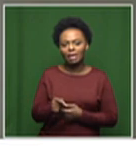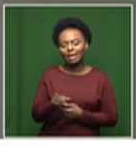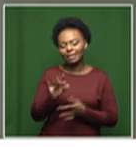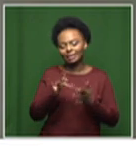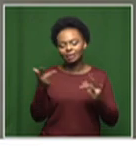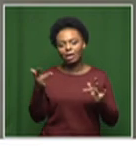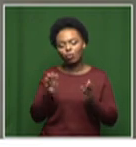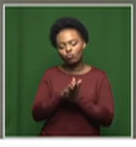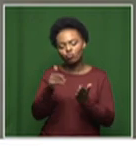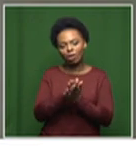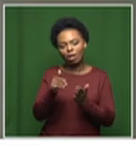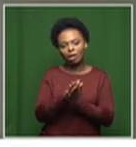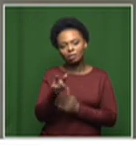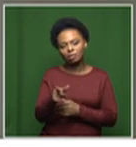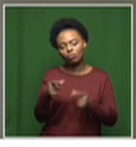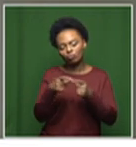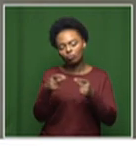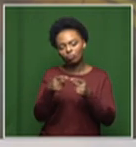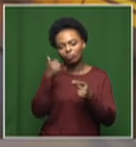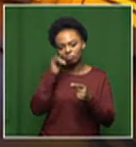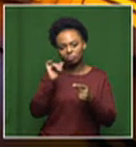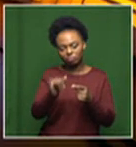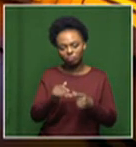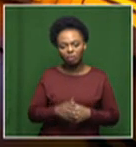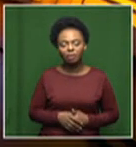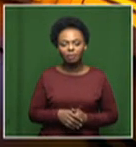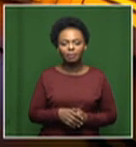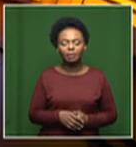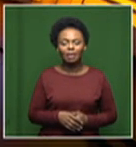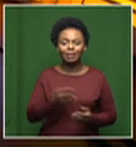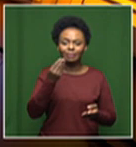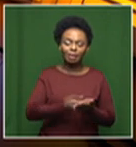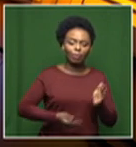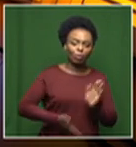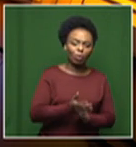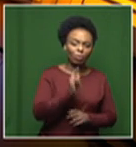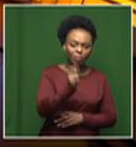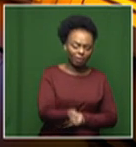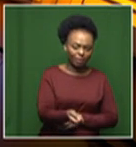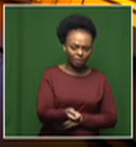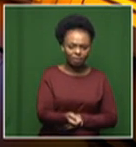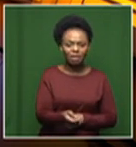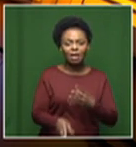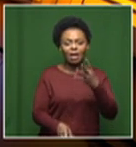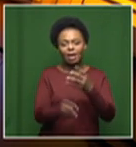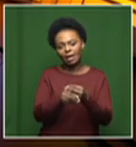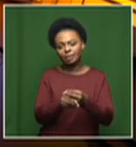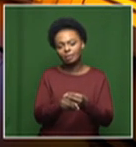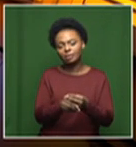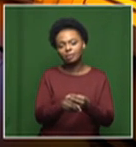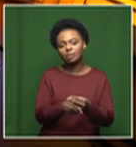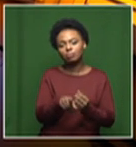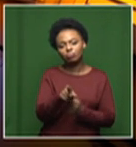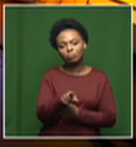wallet, which is on your mobile phone or watch. Okay. And you say that the tap and go payments as well as the add to mobile bill functionalities